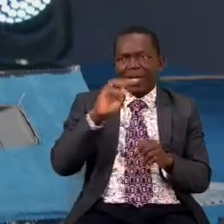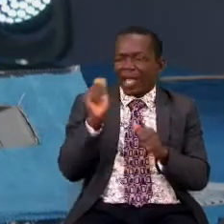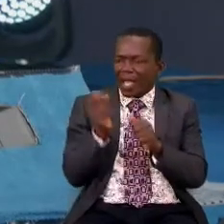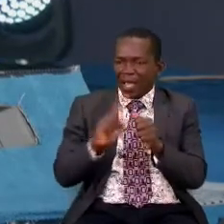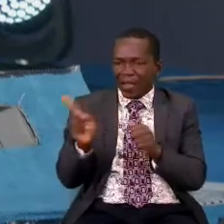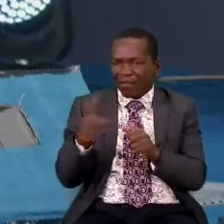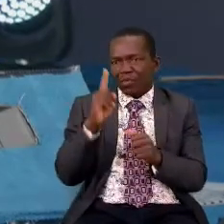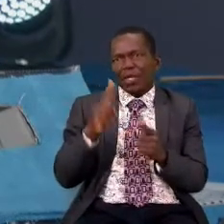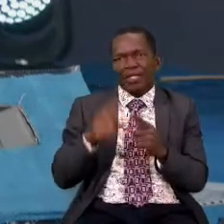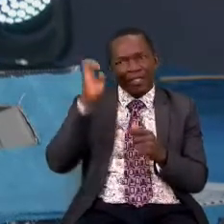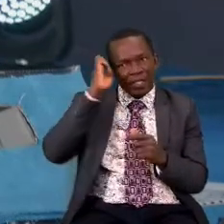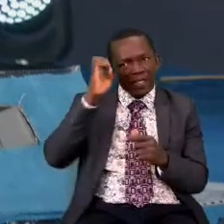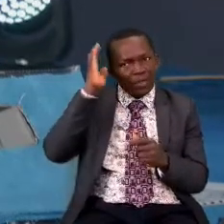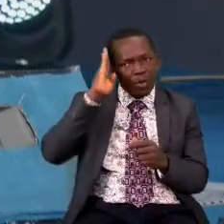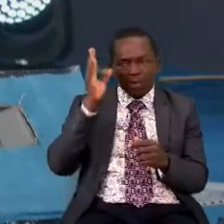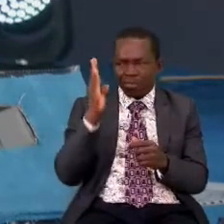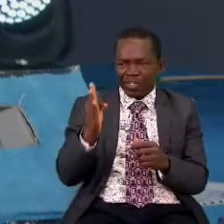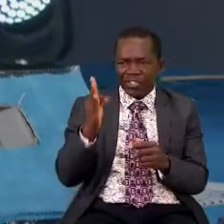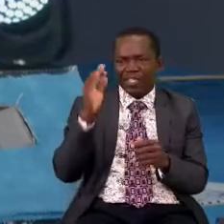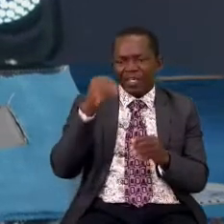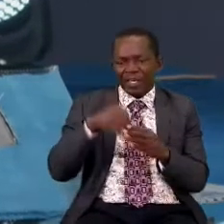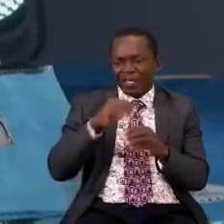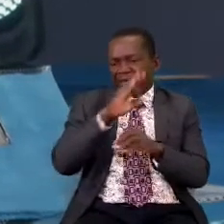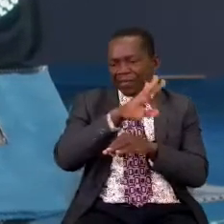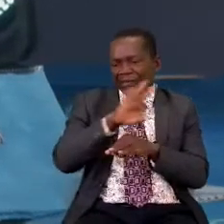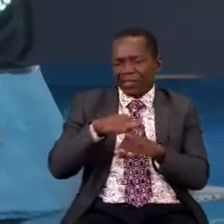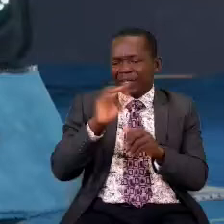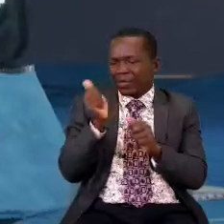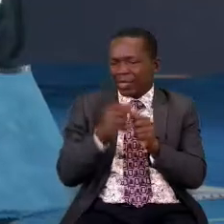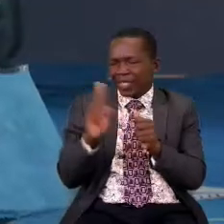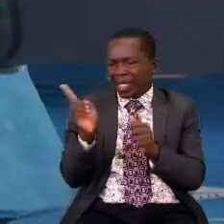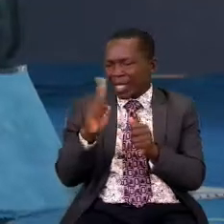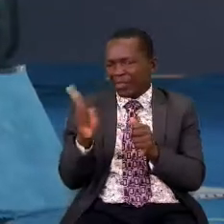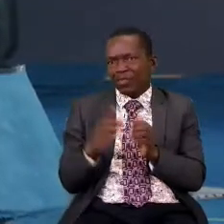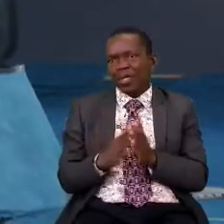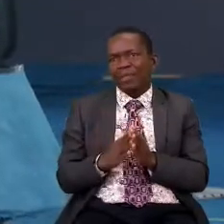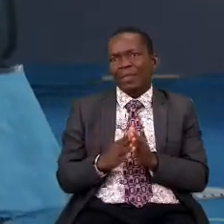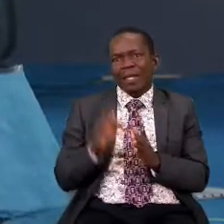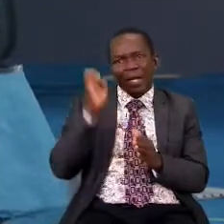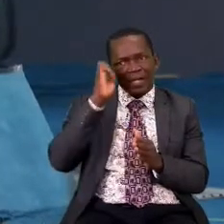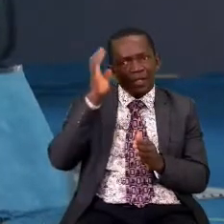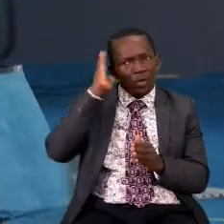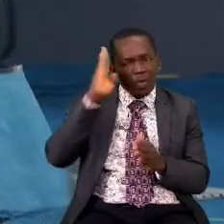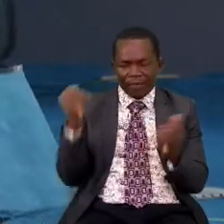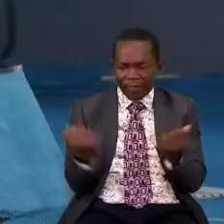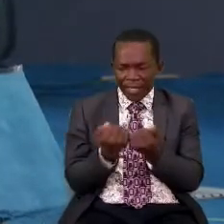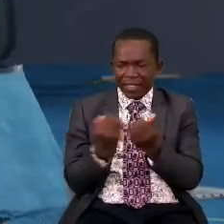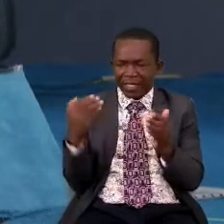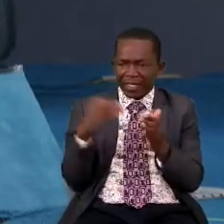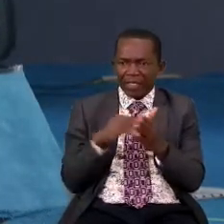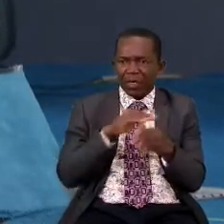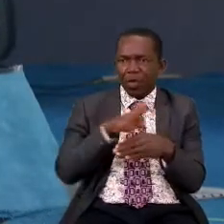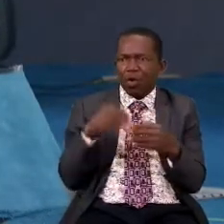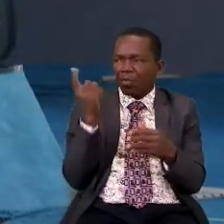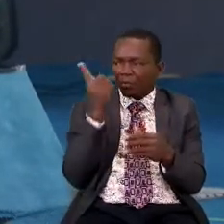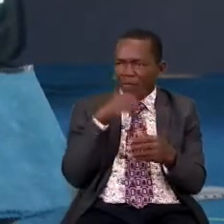people. He is a chosen vessel. When you wait for the time of the Lord and his hands reaches